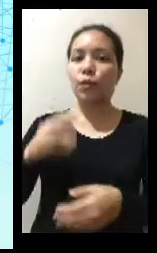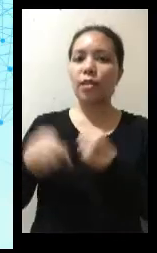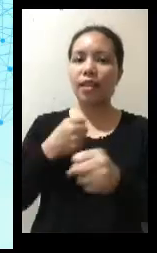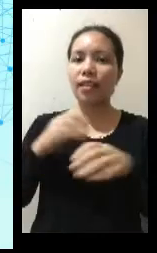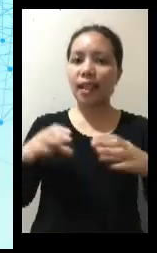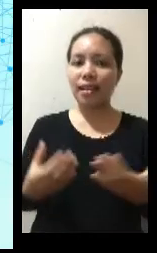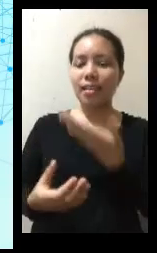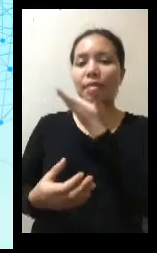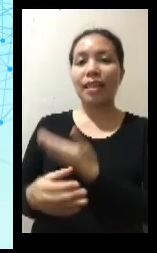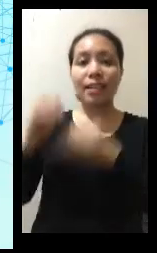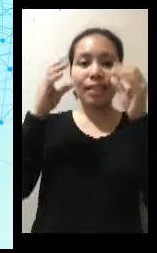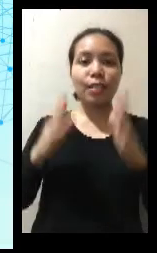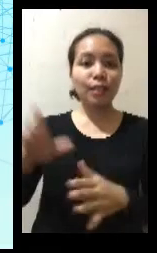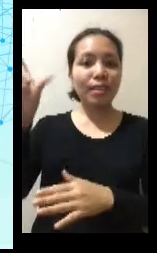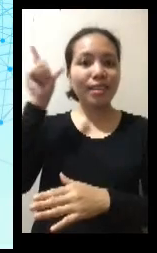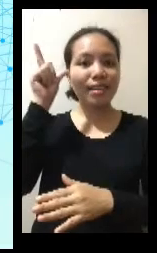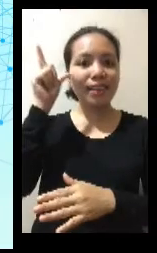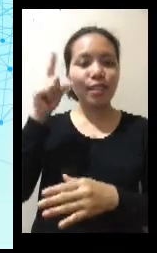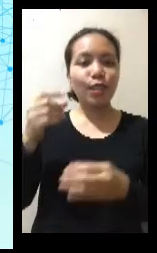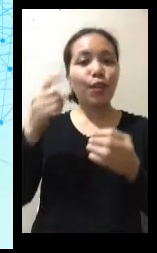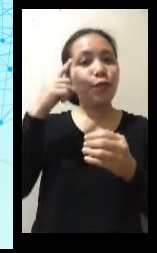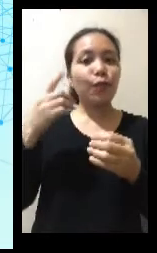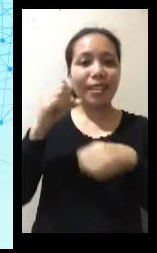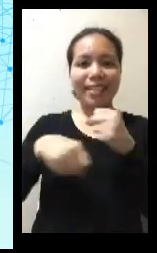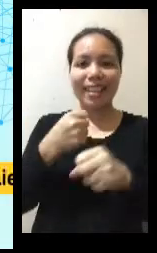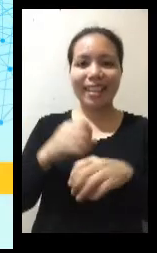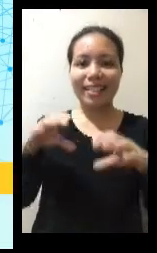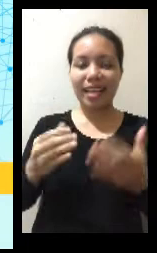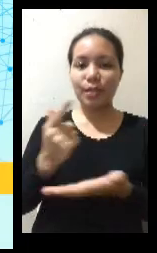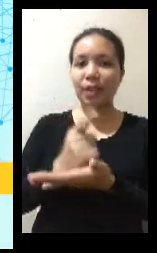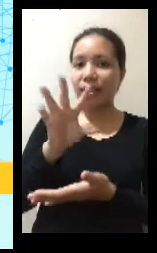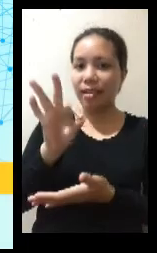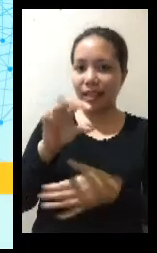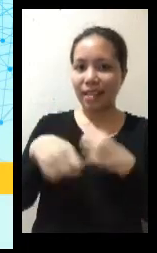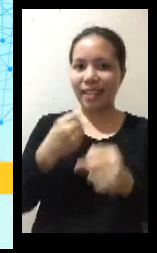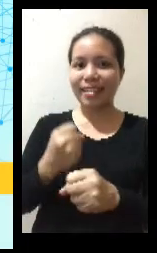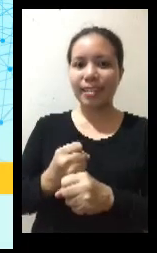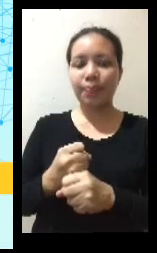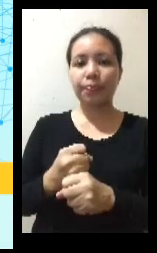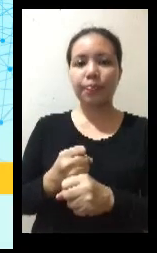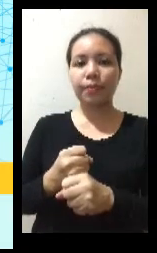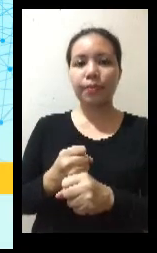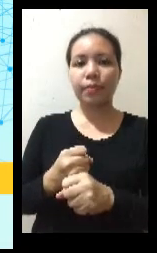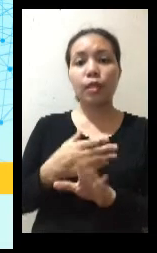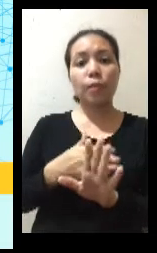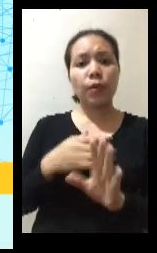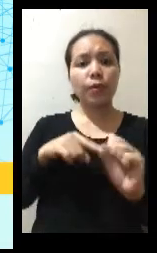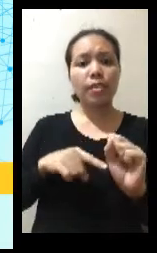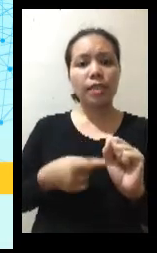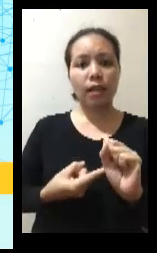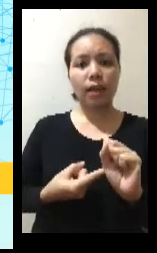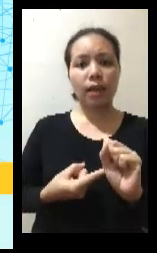Good day, learners! Welcome to our science class. I am Teacher Liz and I will be your teacher for today's session in Grade